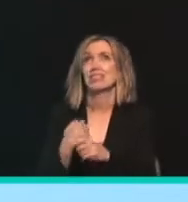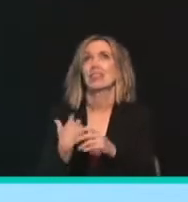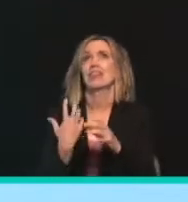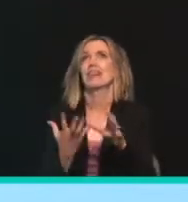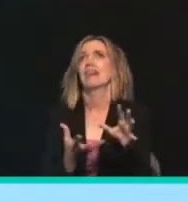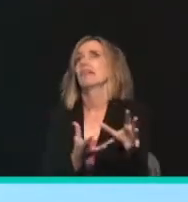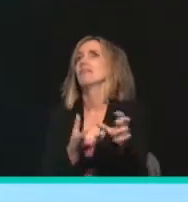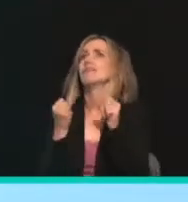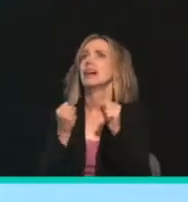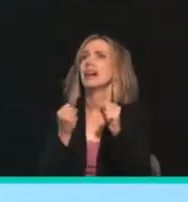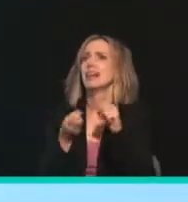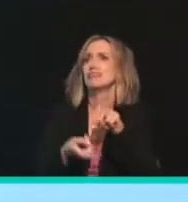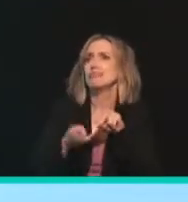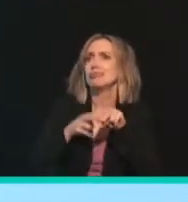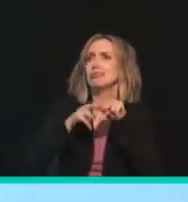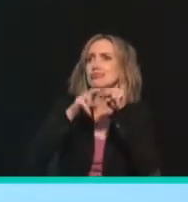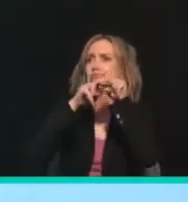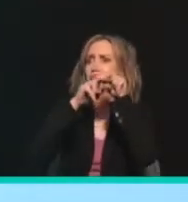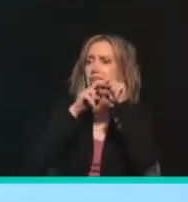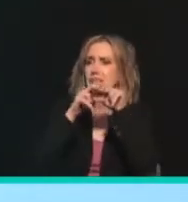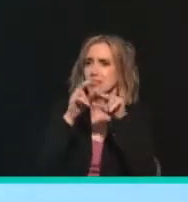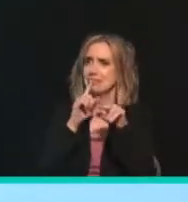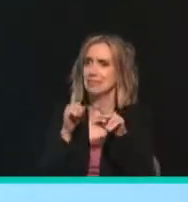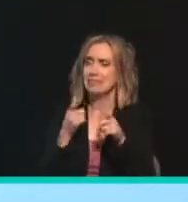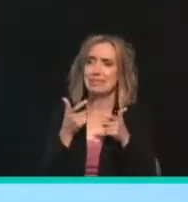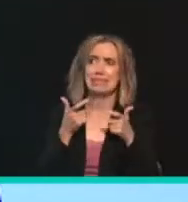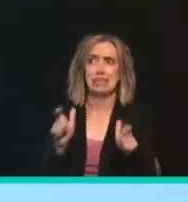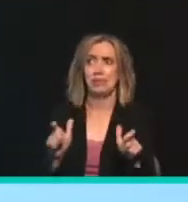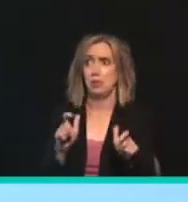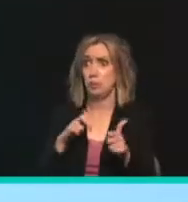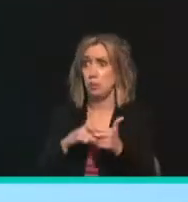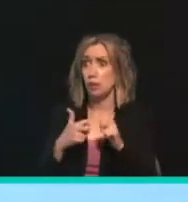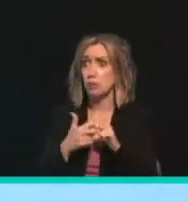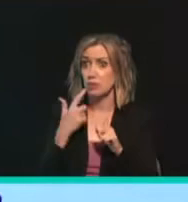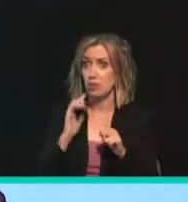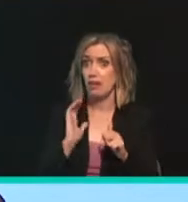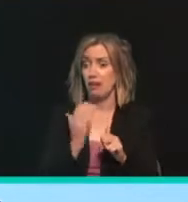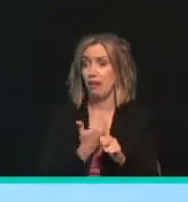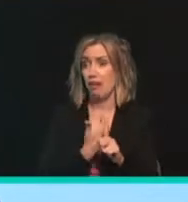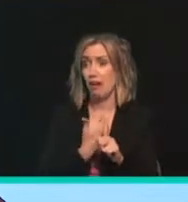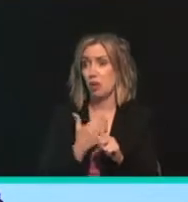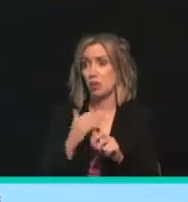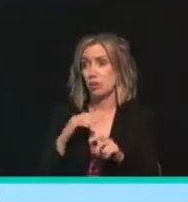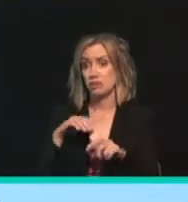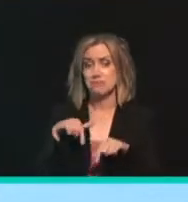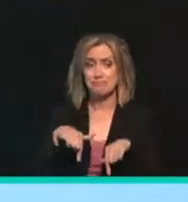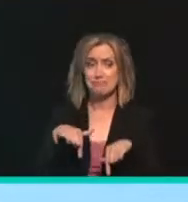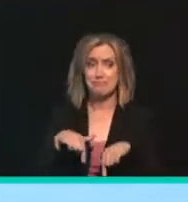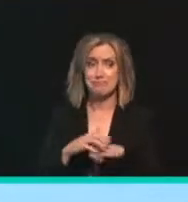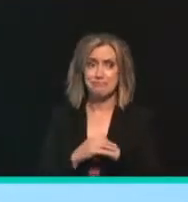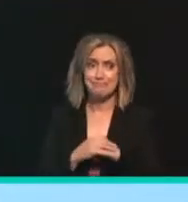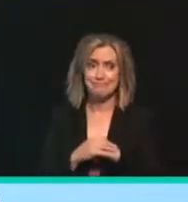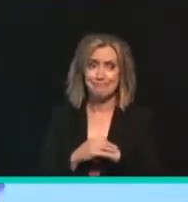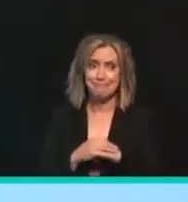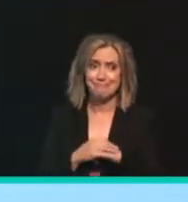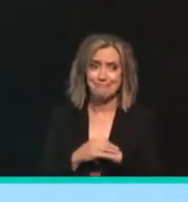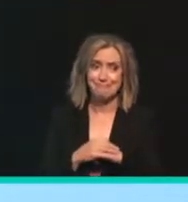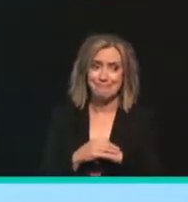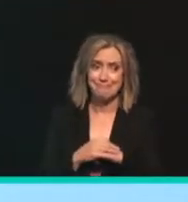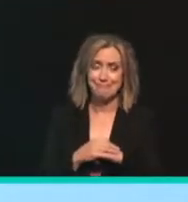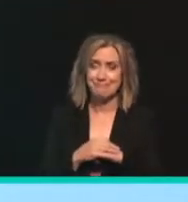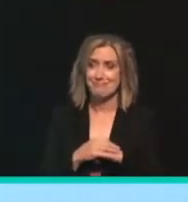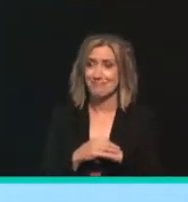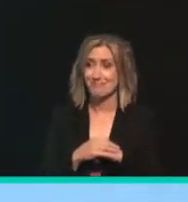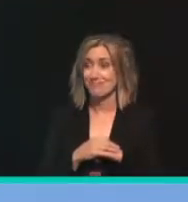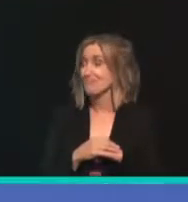emergence of this disease as a significant problem for our society is quite striking. Mild